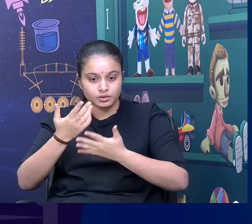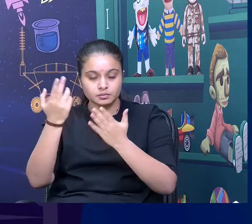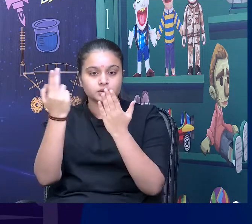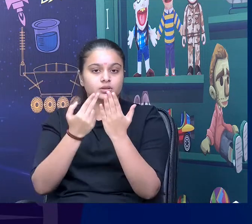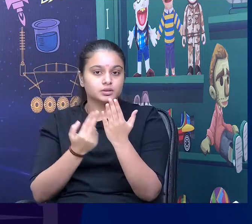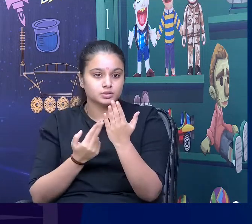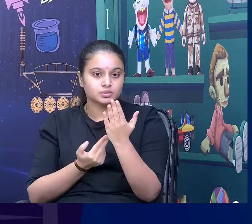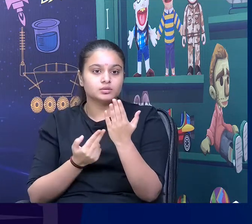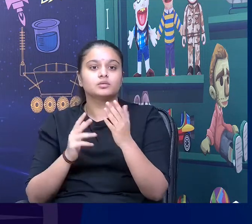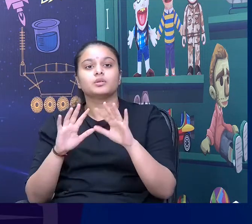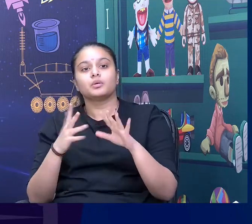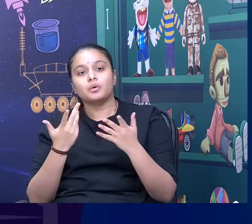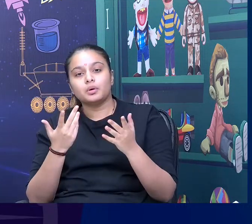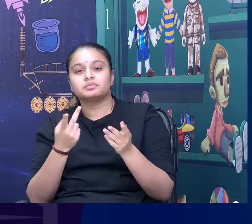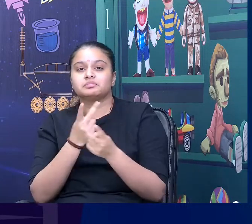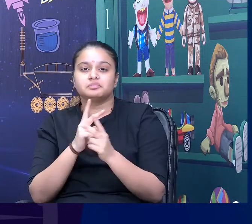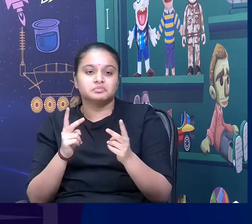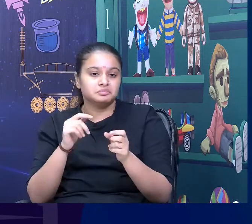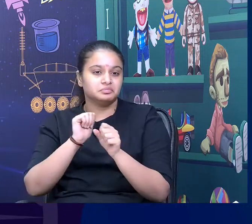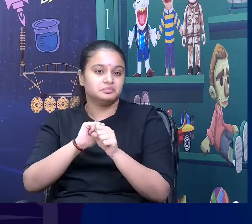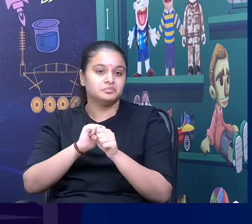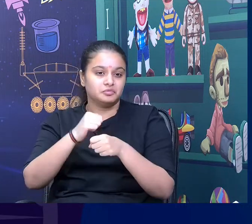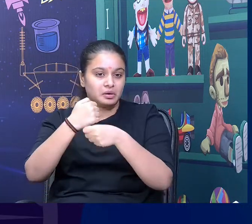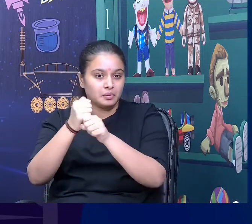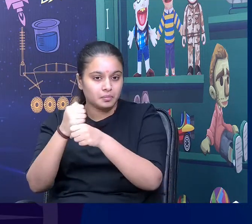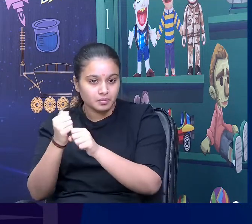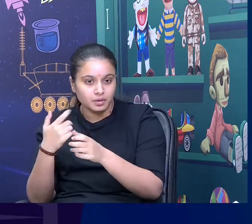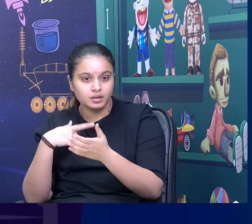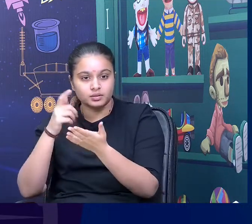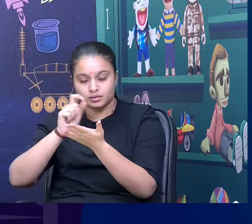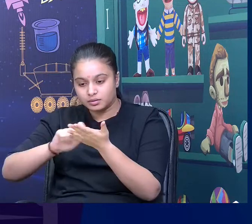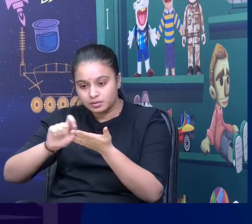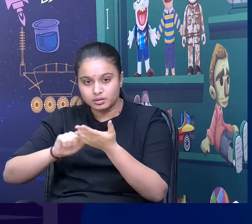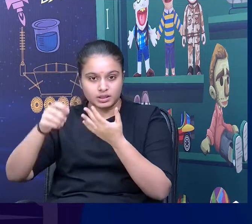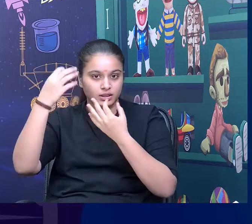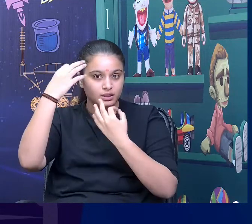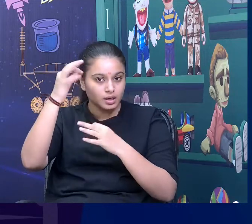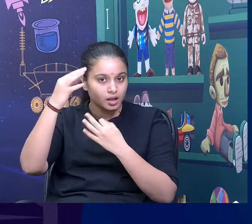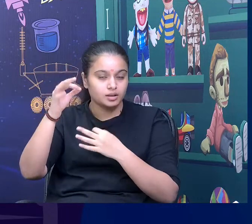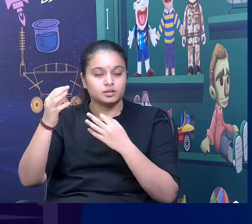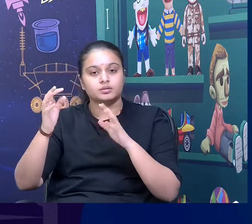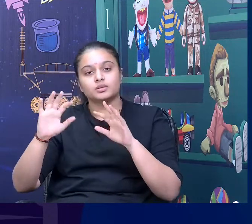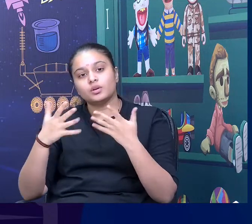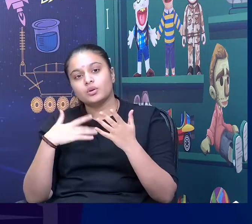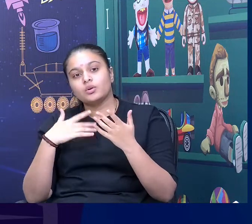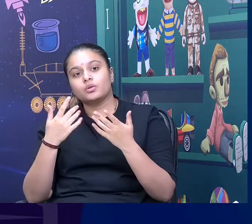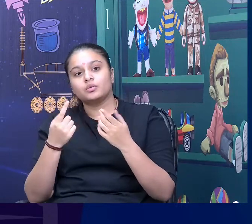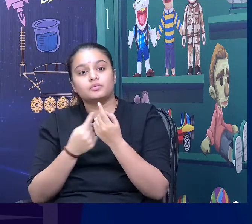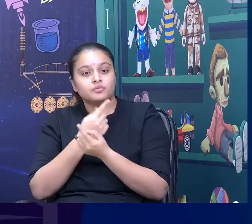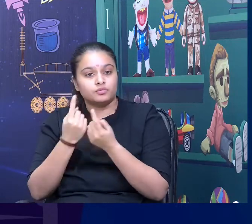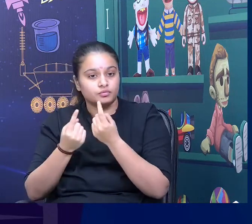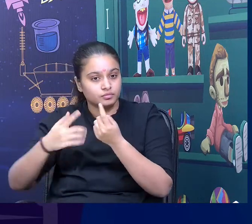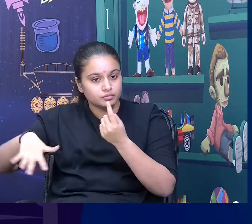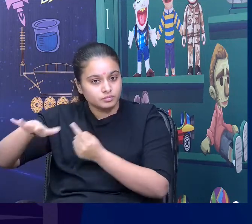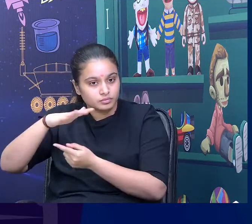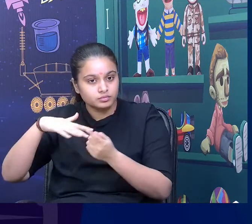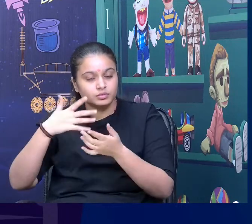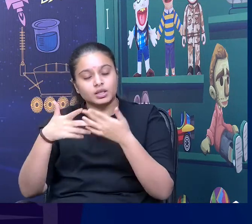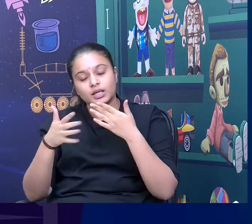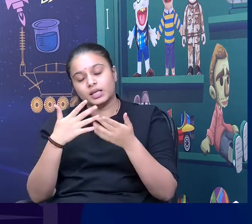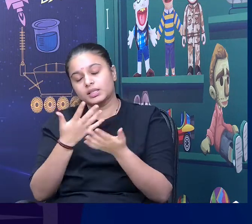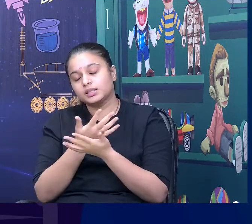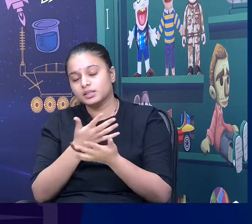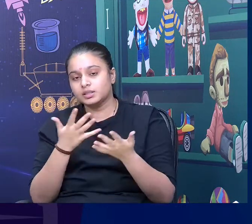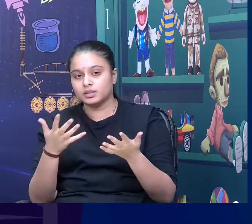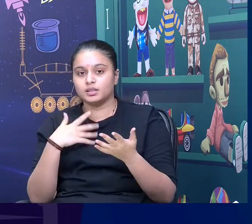art, through craft, Yes. Through literature, through dance, through gardening. anything that